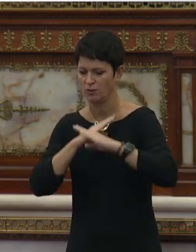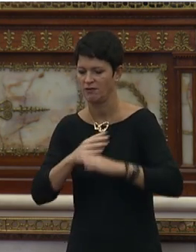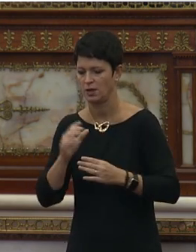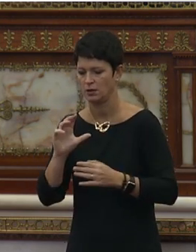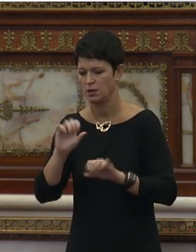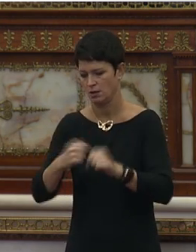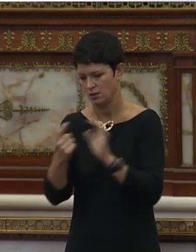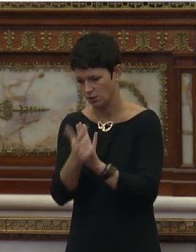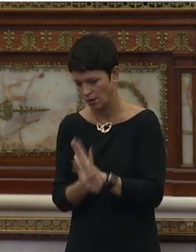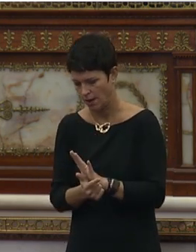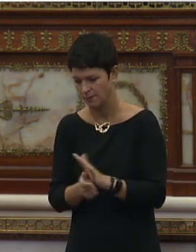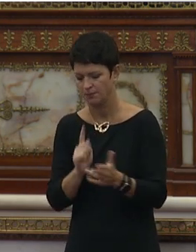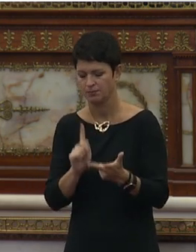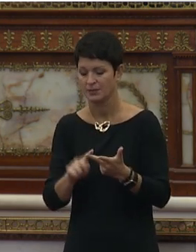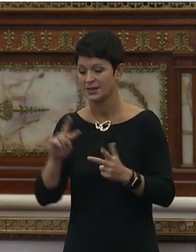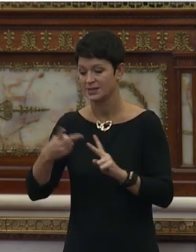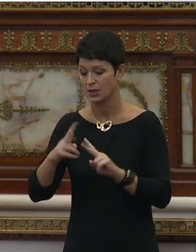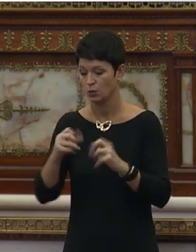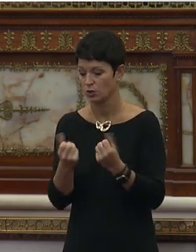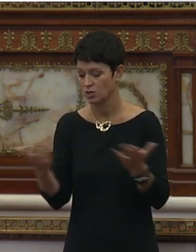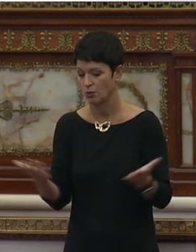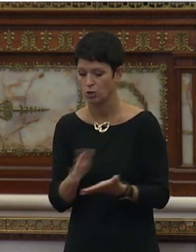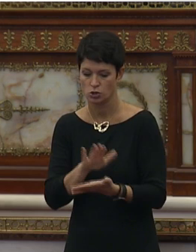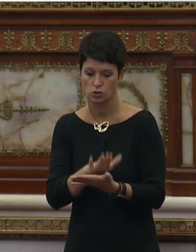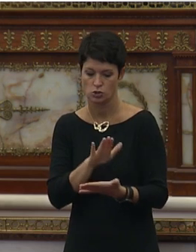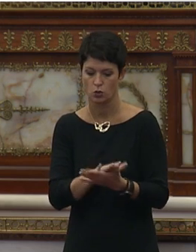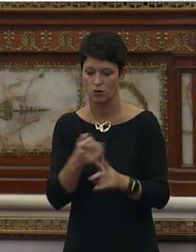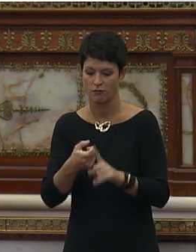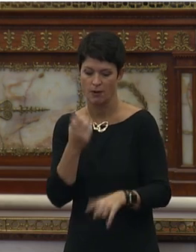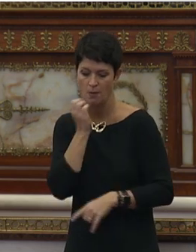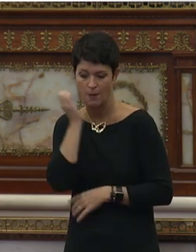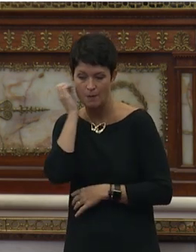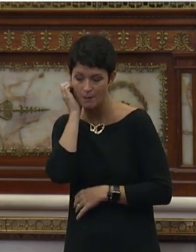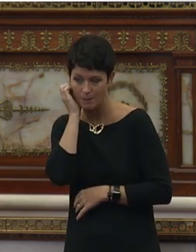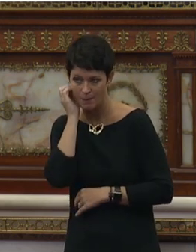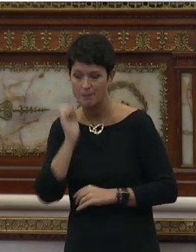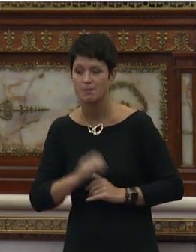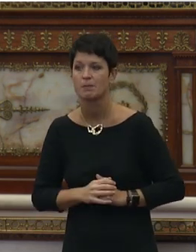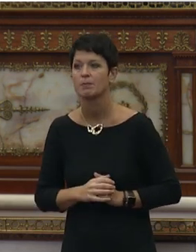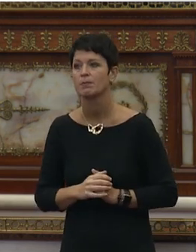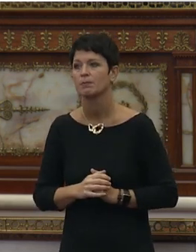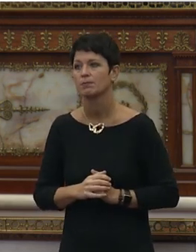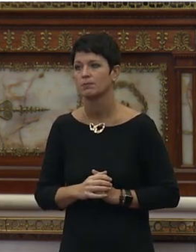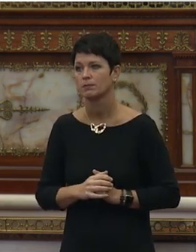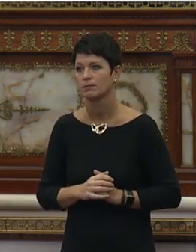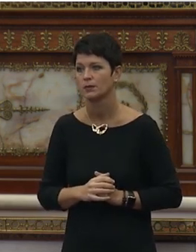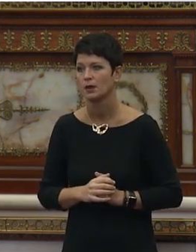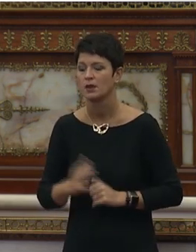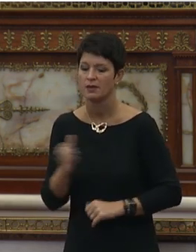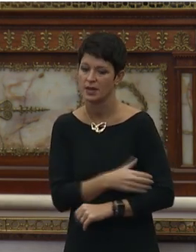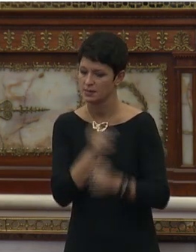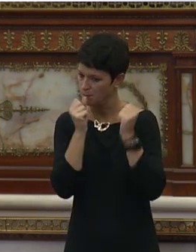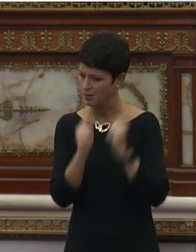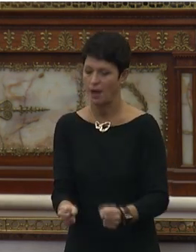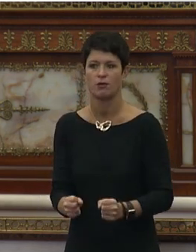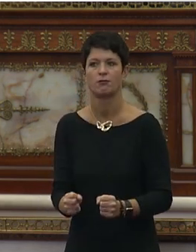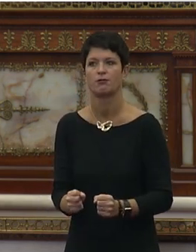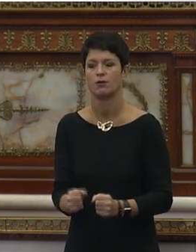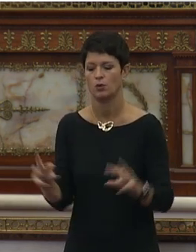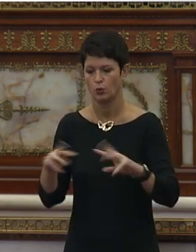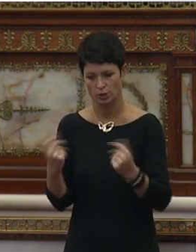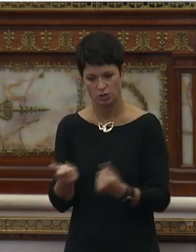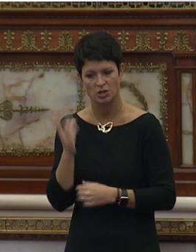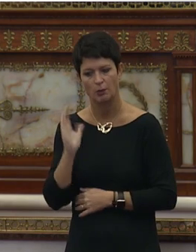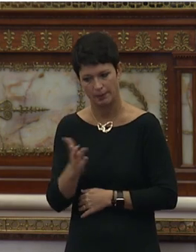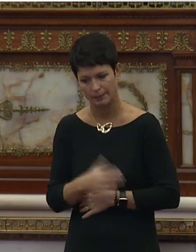crime. Second workshop is school from home. That is going to be a powerful